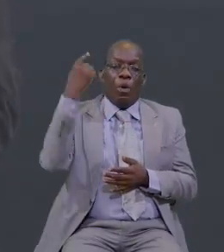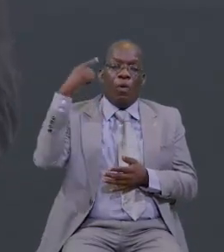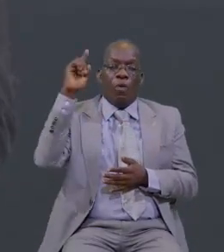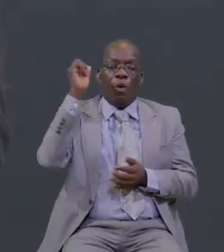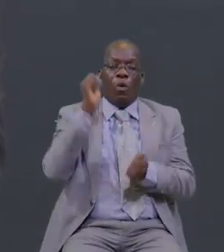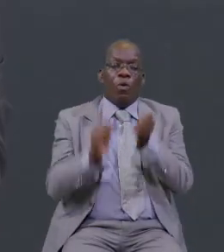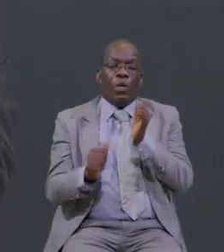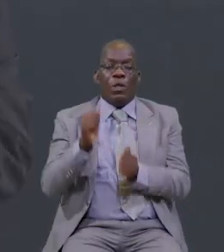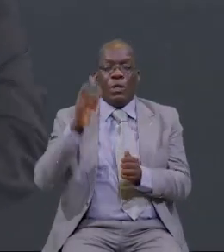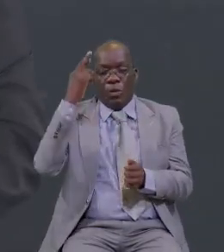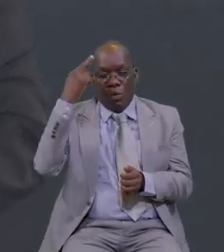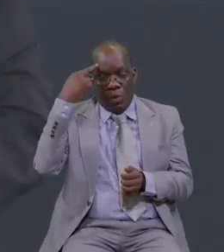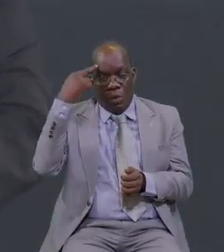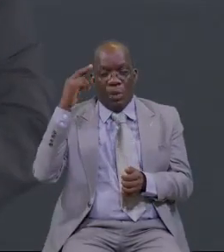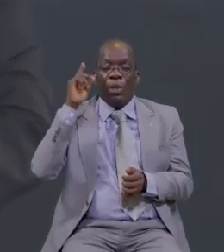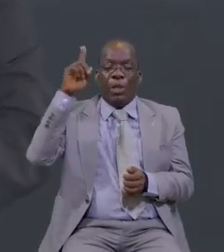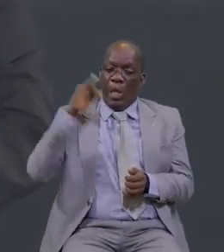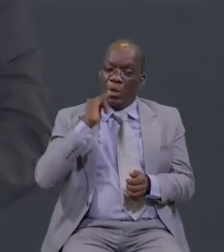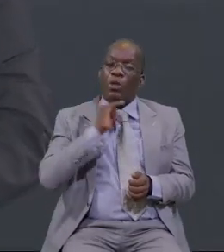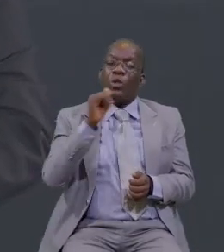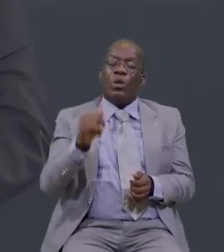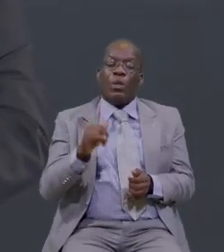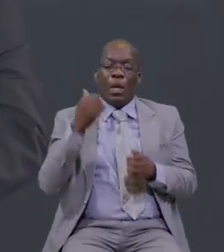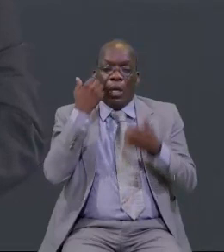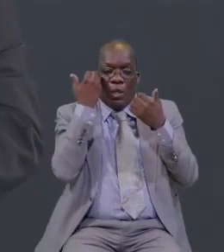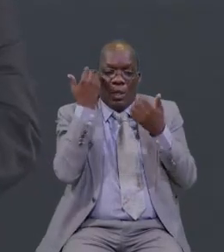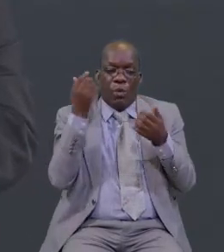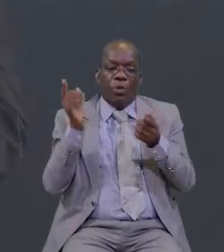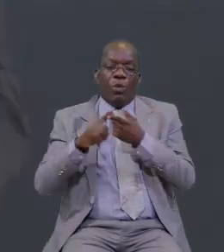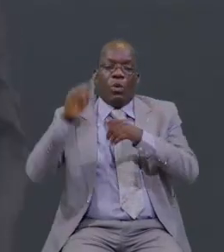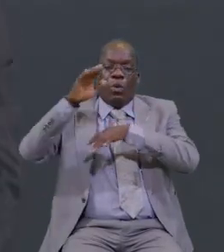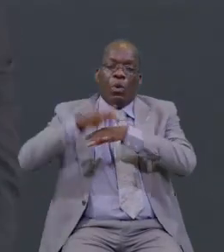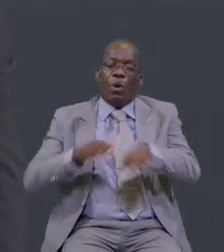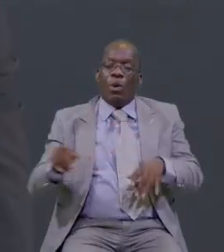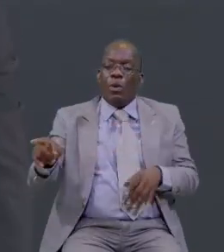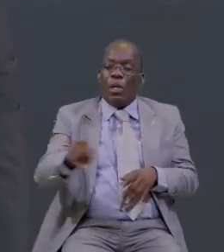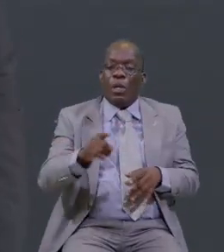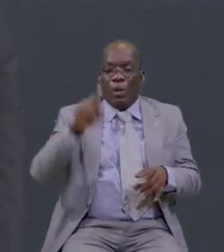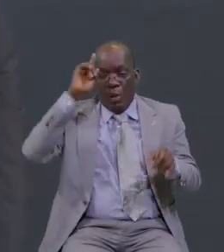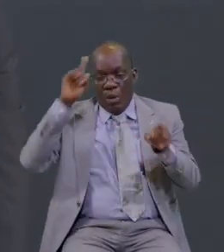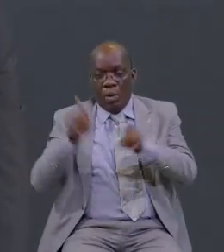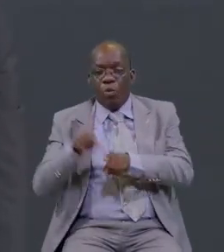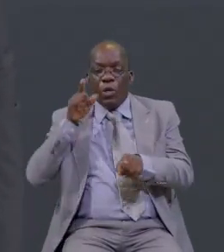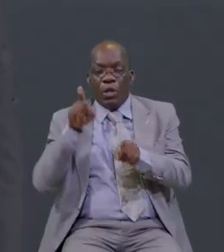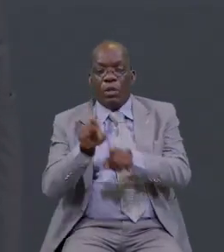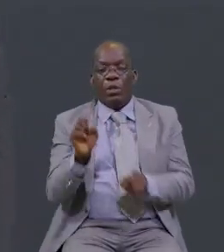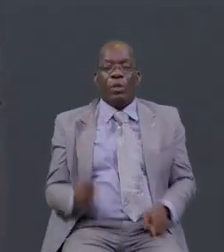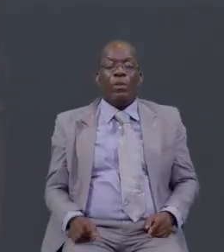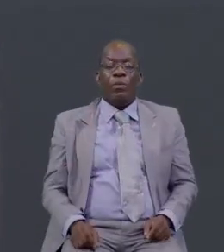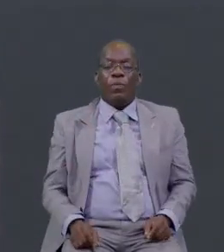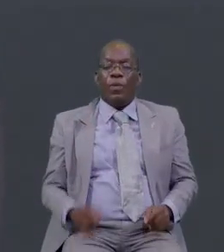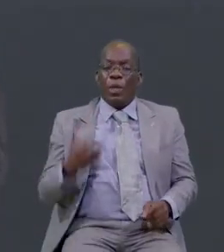not ashamed to call them brethren." 3 things we're looking at.